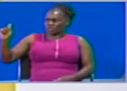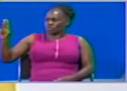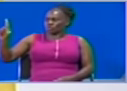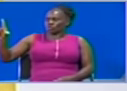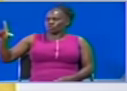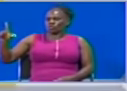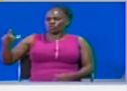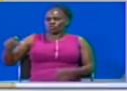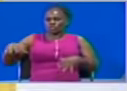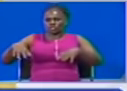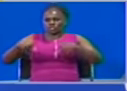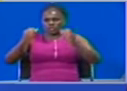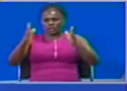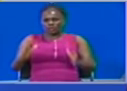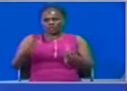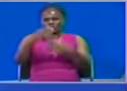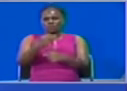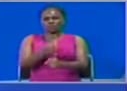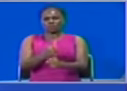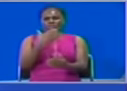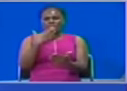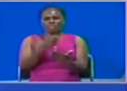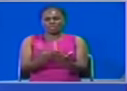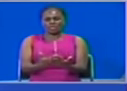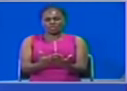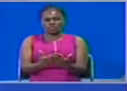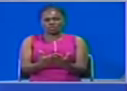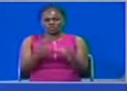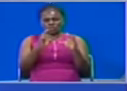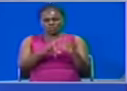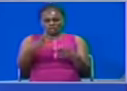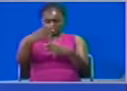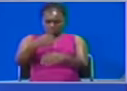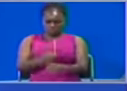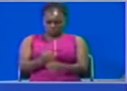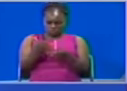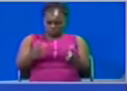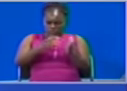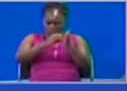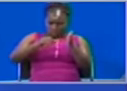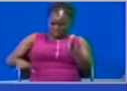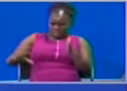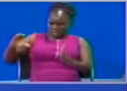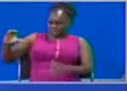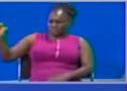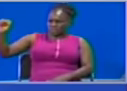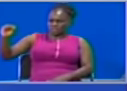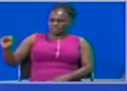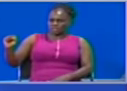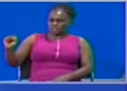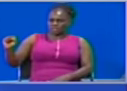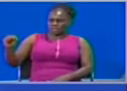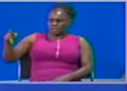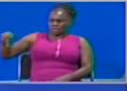of the Kenya Medical Association. Thank you for joining us on KTN Prime. Your association today stripped CS and PS Health of